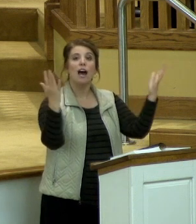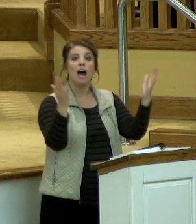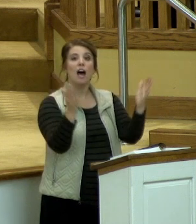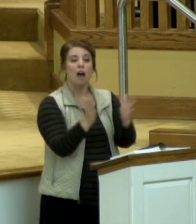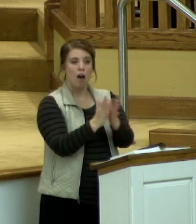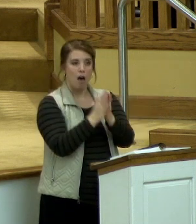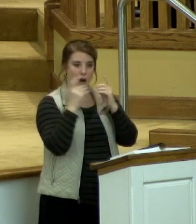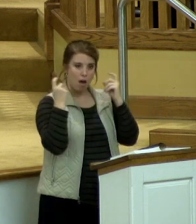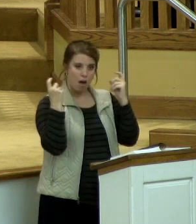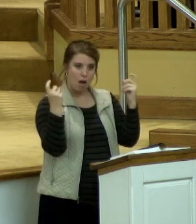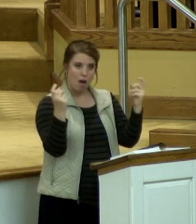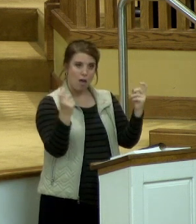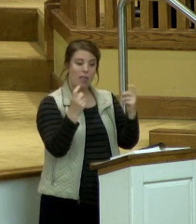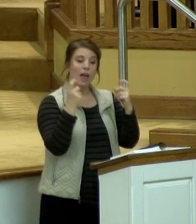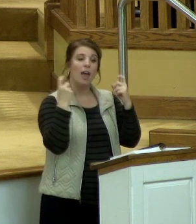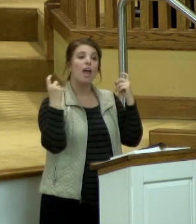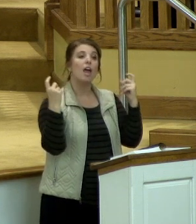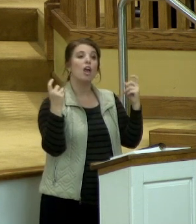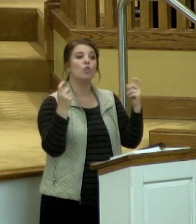Alleluia,